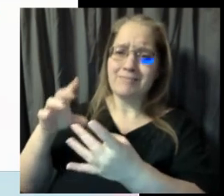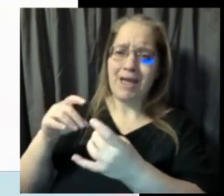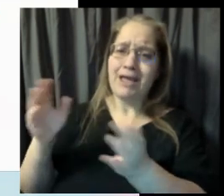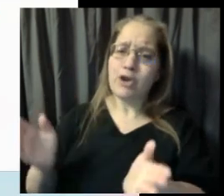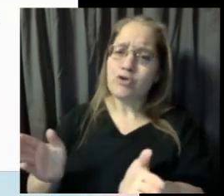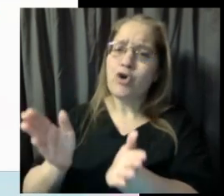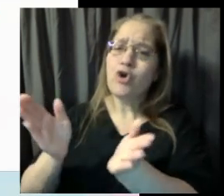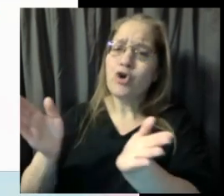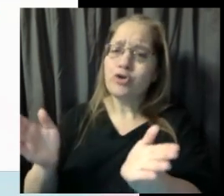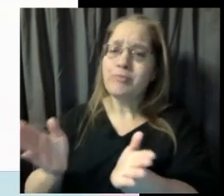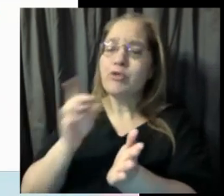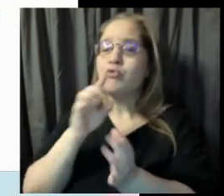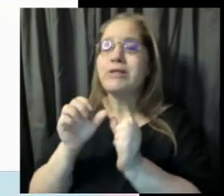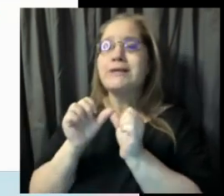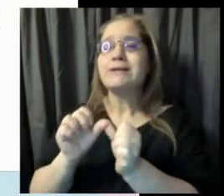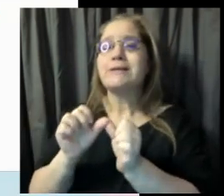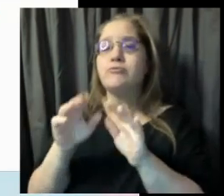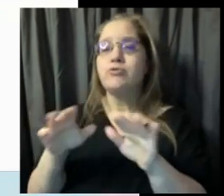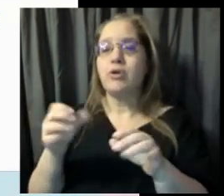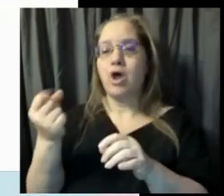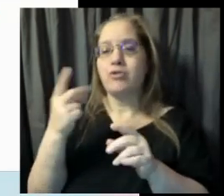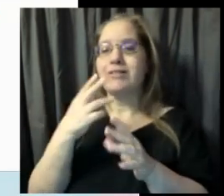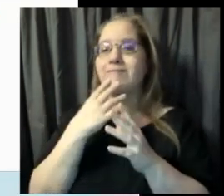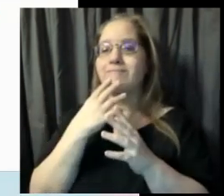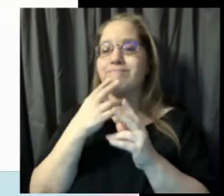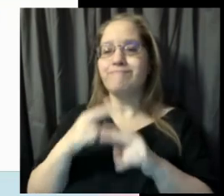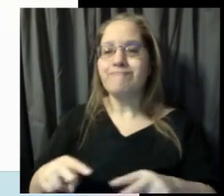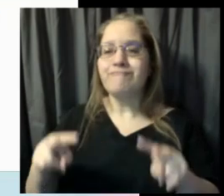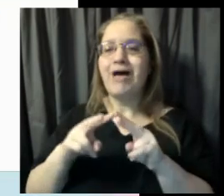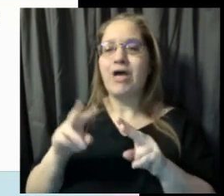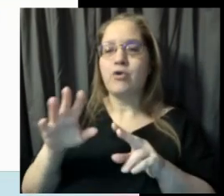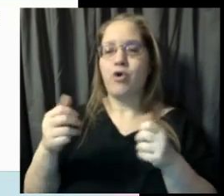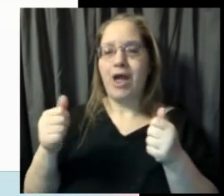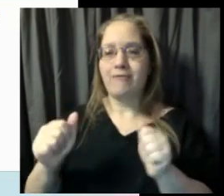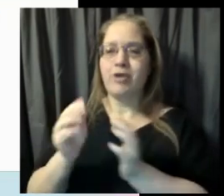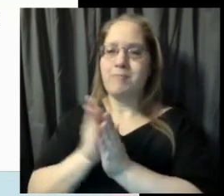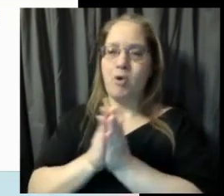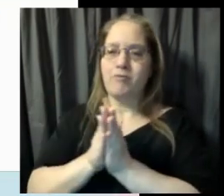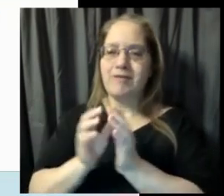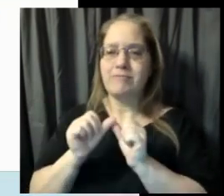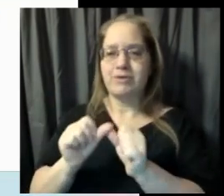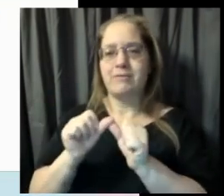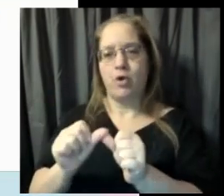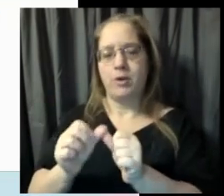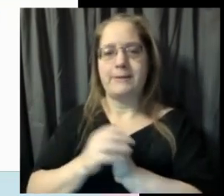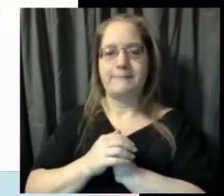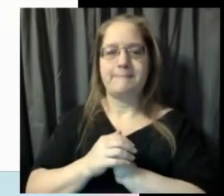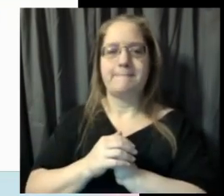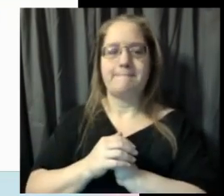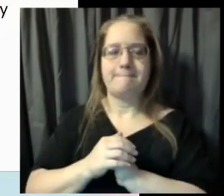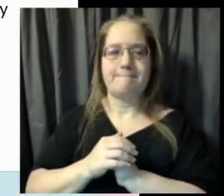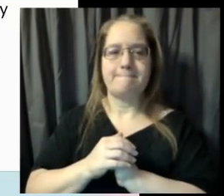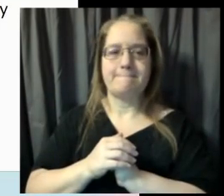and encouragement that really keeps children see the value of their efforts and motivate them to keep going.